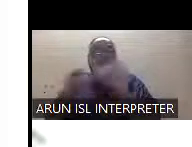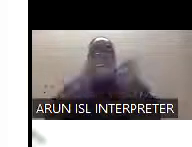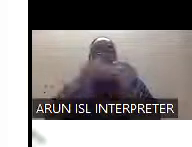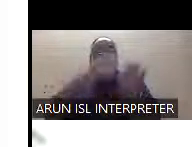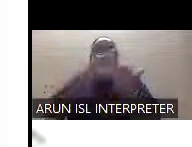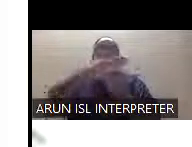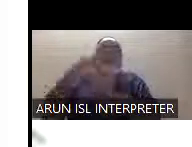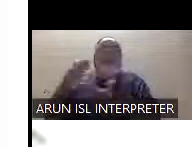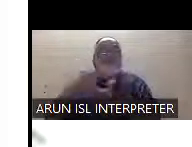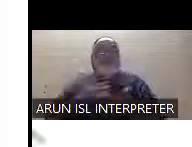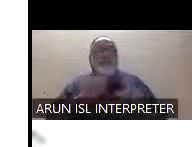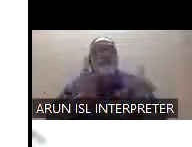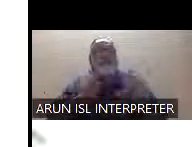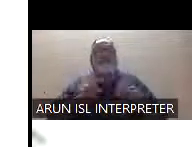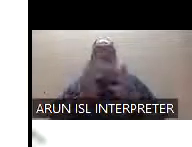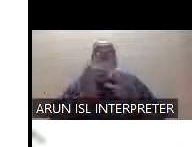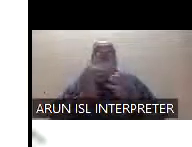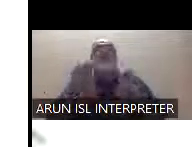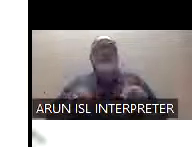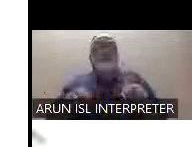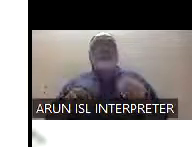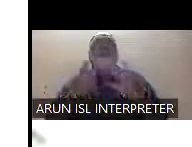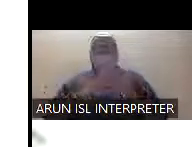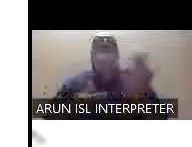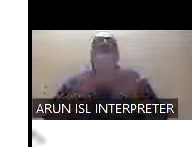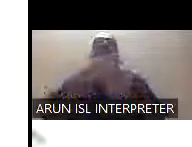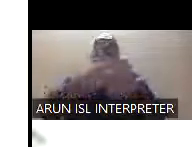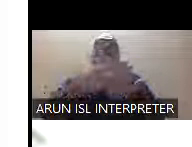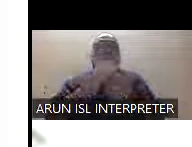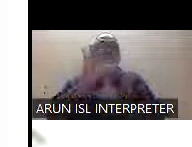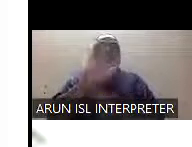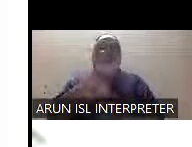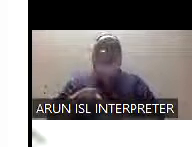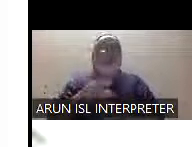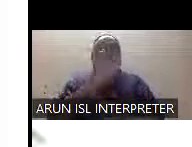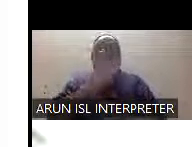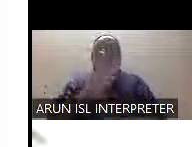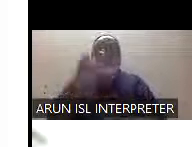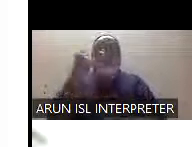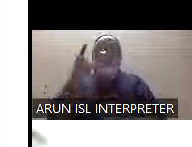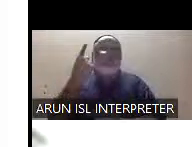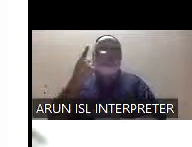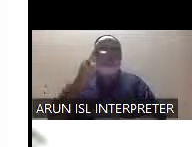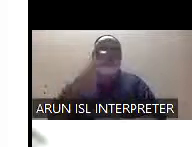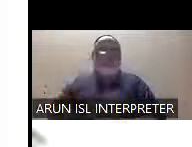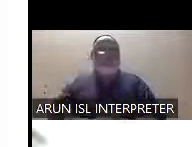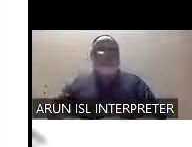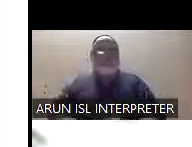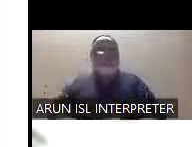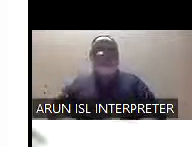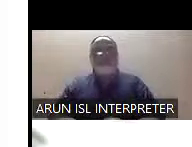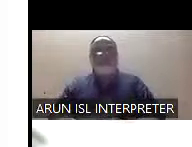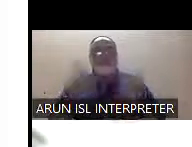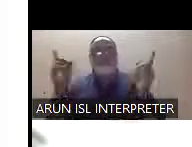barriers and what is actually needed for people with disabilities. So I'll try to cover this part of the presentation in about half an